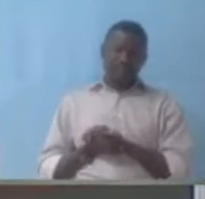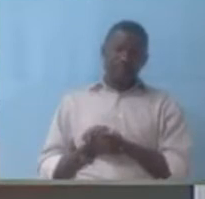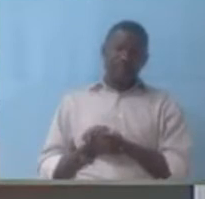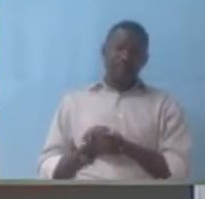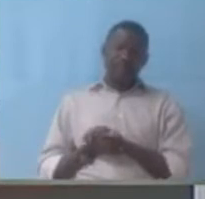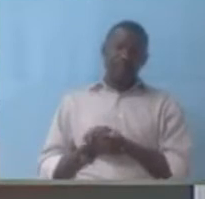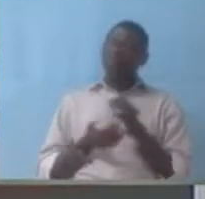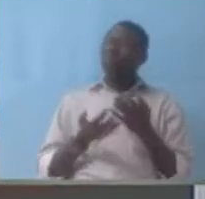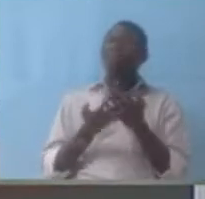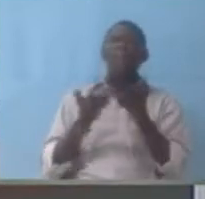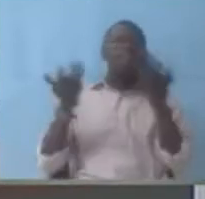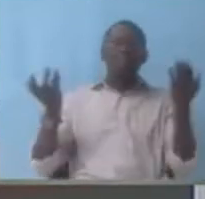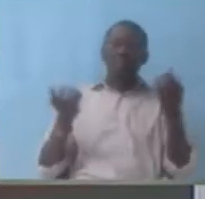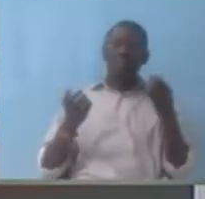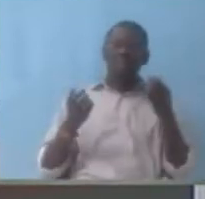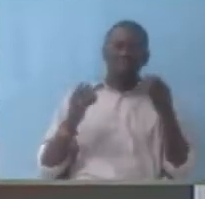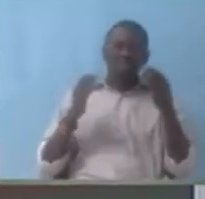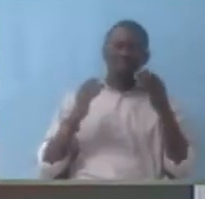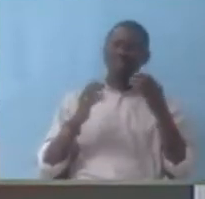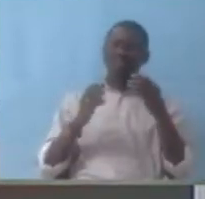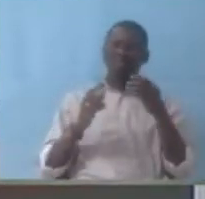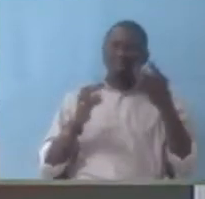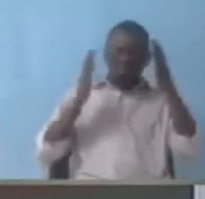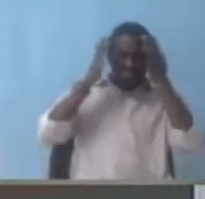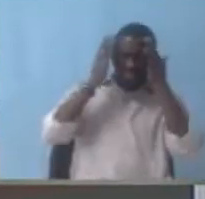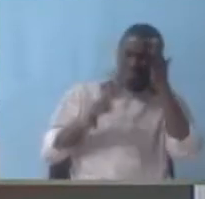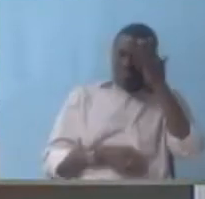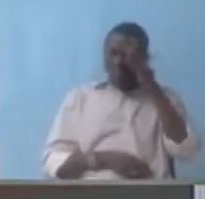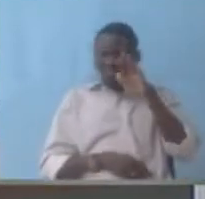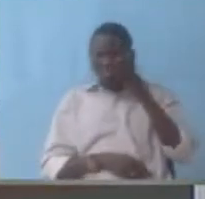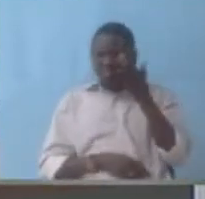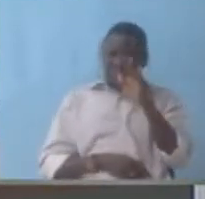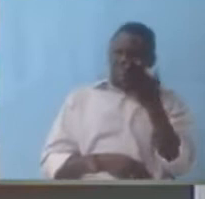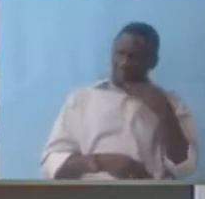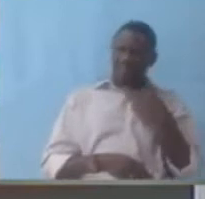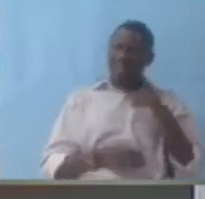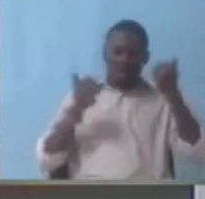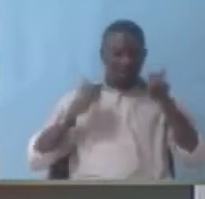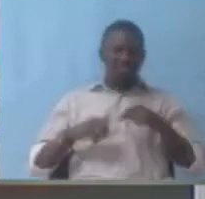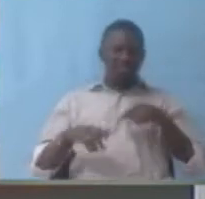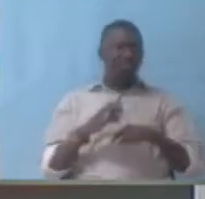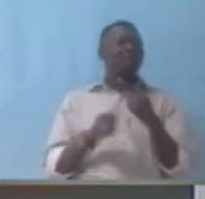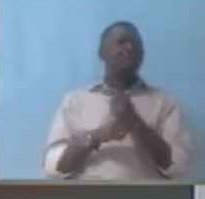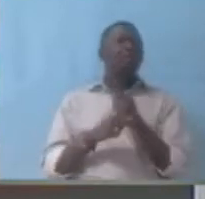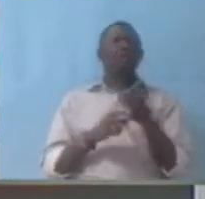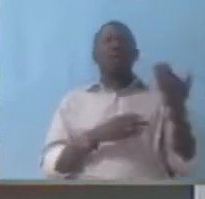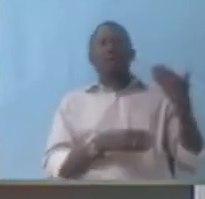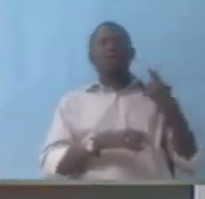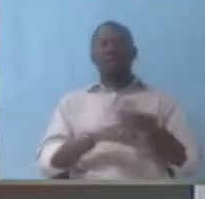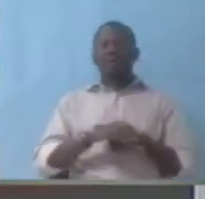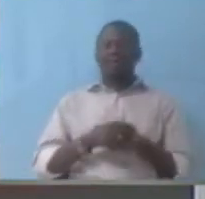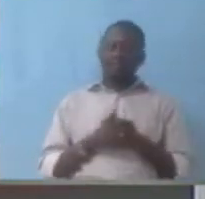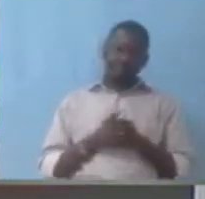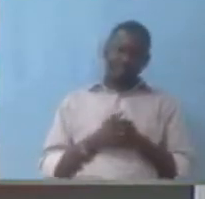There was a great deal of tension in the atmosphere. Utumo sobinyolo sembo be waranye, be wararim bake fonyo kono.